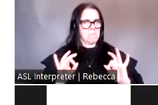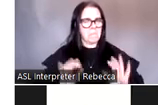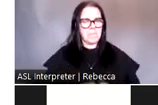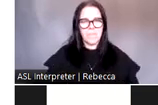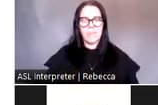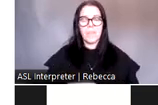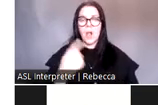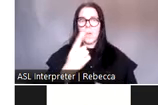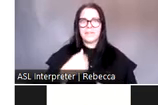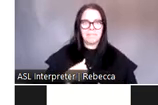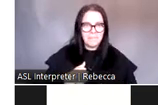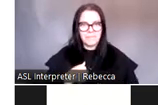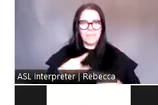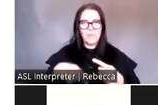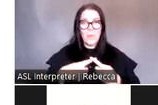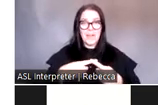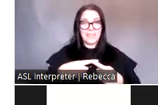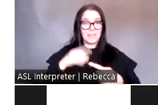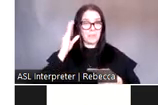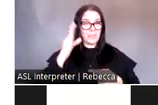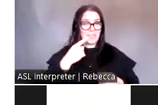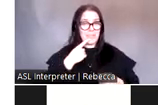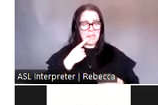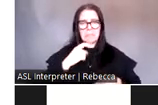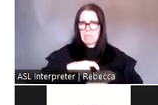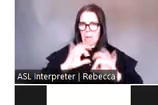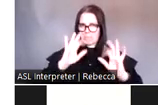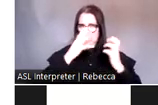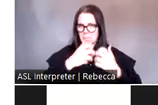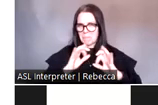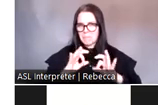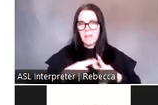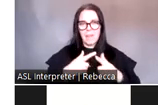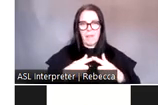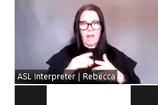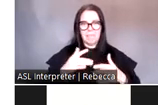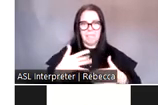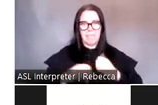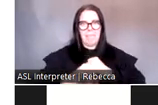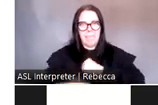Always bad when a presenter says that and then everything goes off the rails.